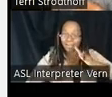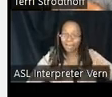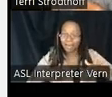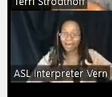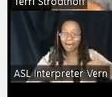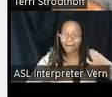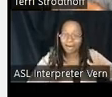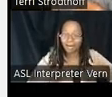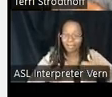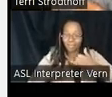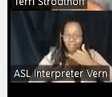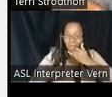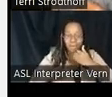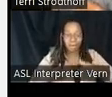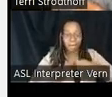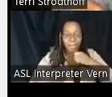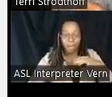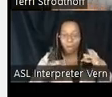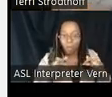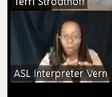not good enough. I'm not deserving.